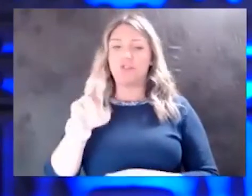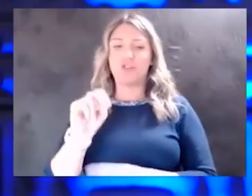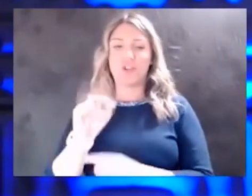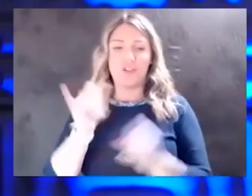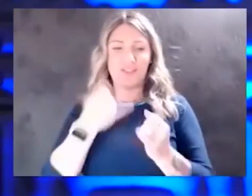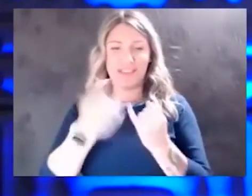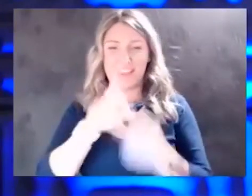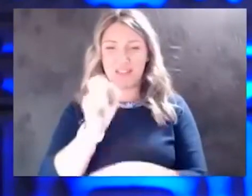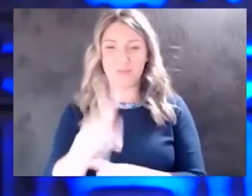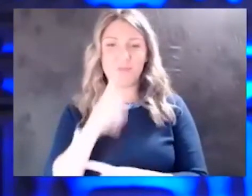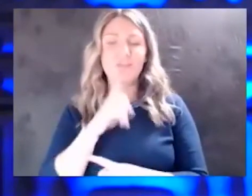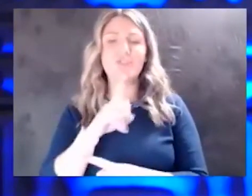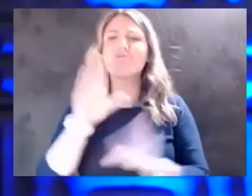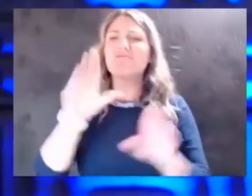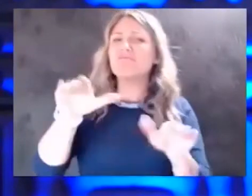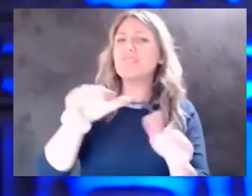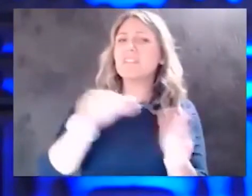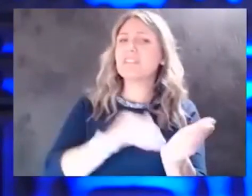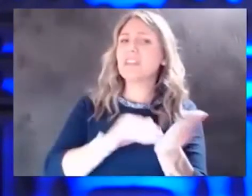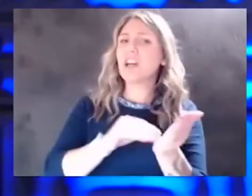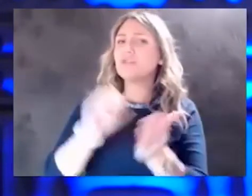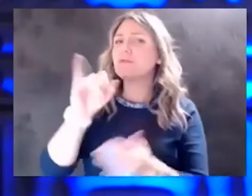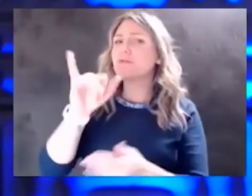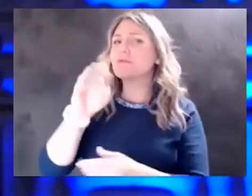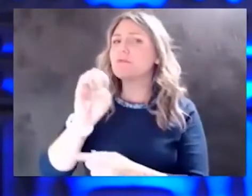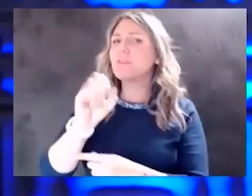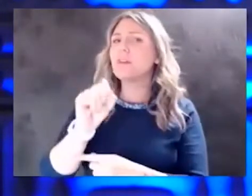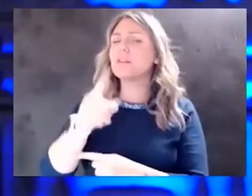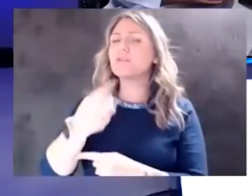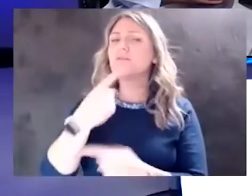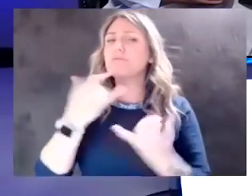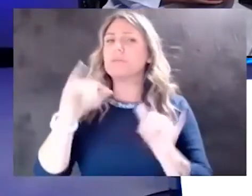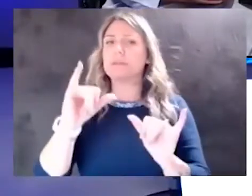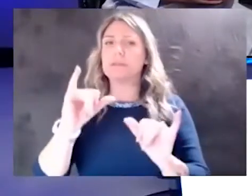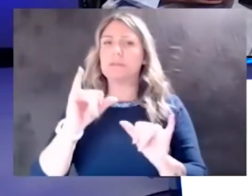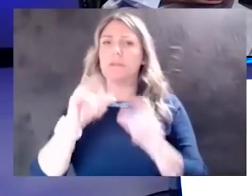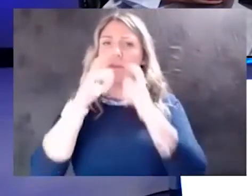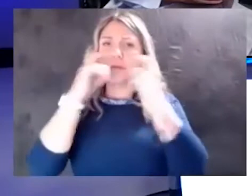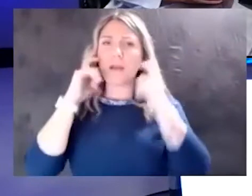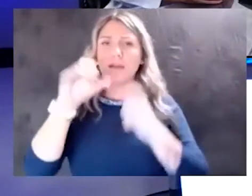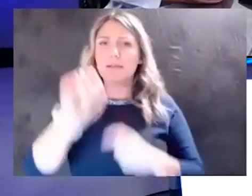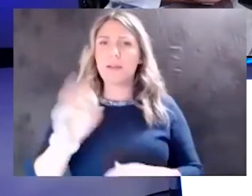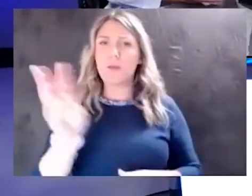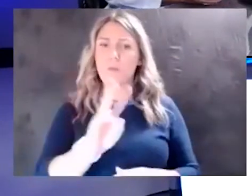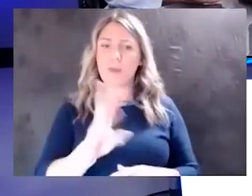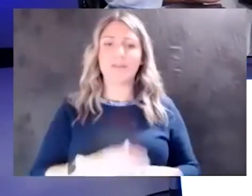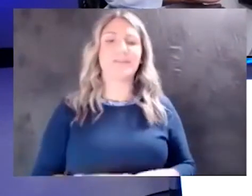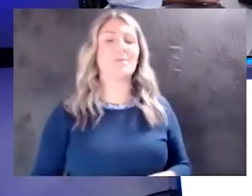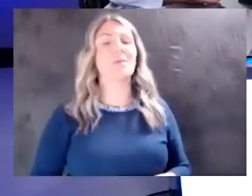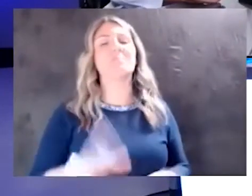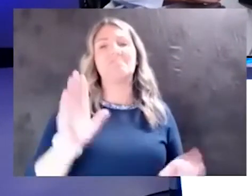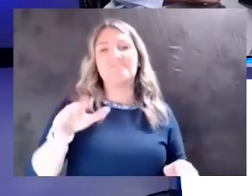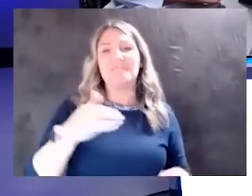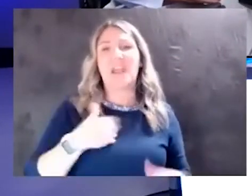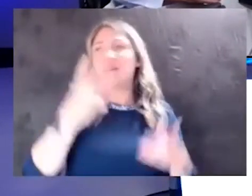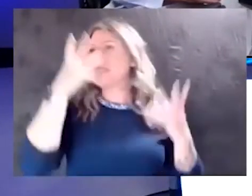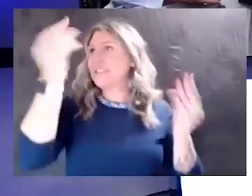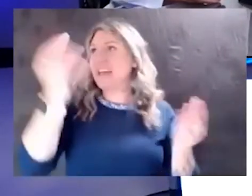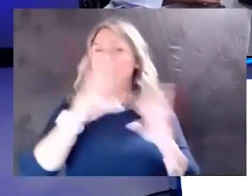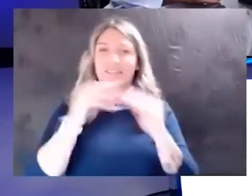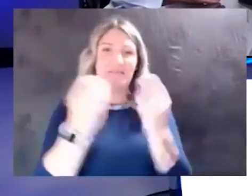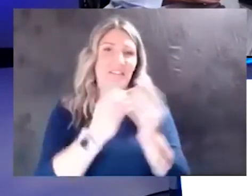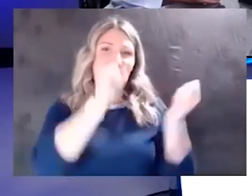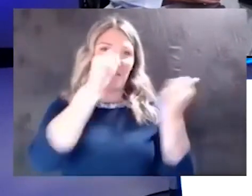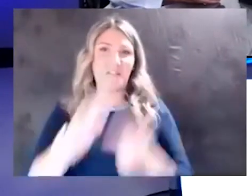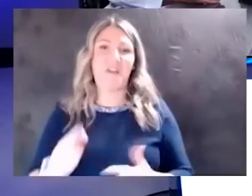Dr. Stites, do you still mask when you were in Southwest Missouri? Here's the deal. I was outside with family. We were all vaccinated, so I didn't have to worry